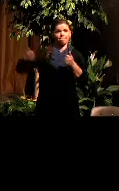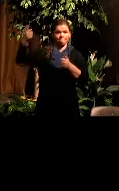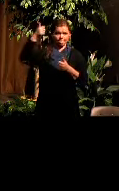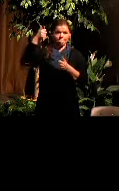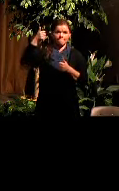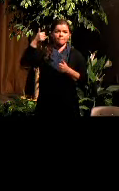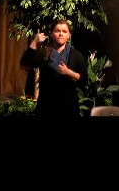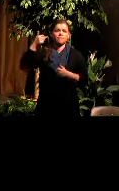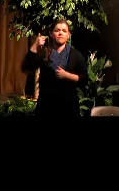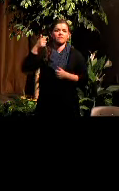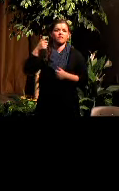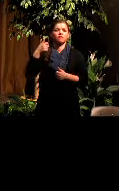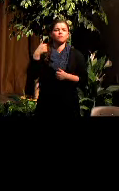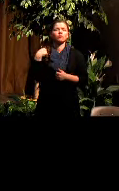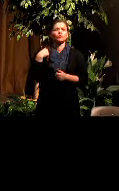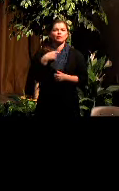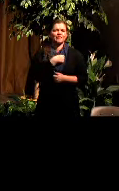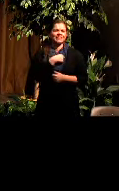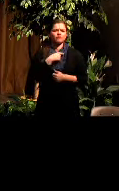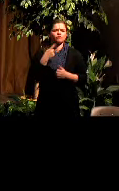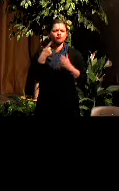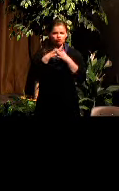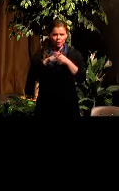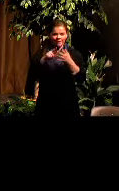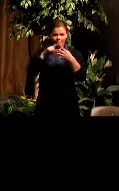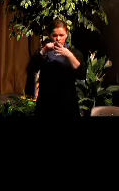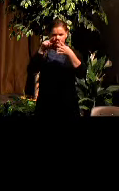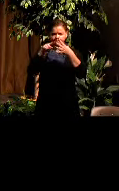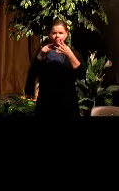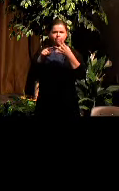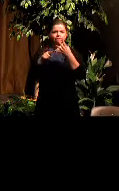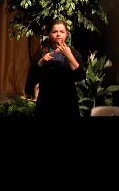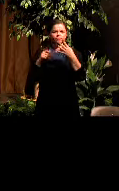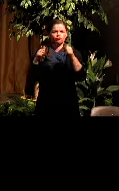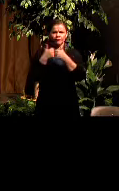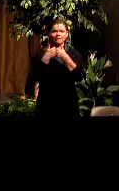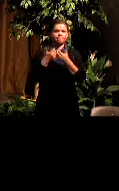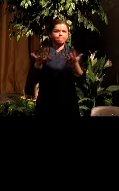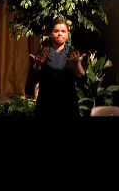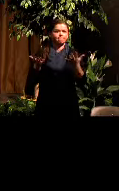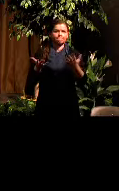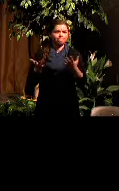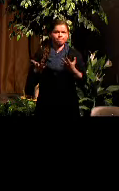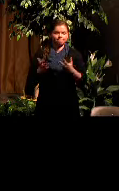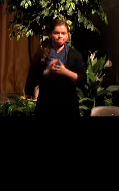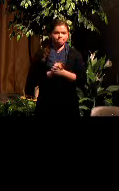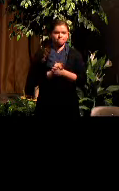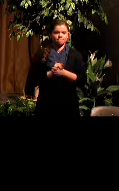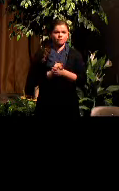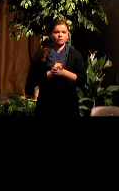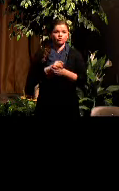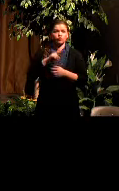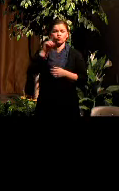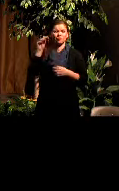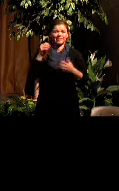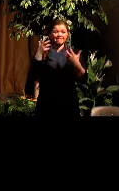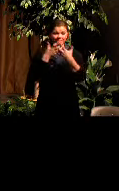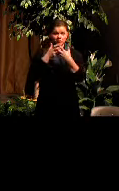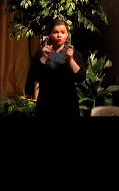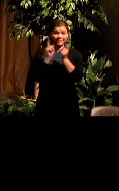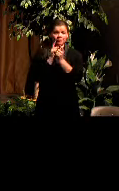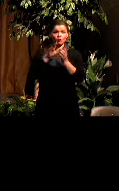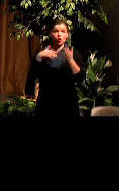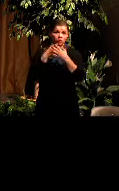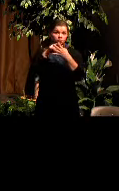grand challenges. And the grand challenge that the zoo and the Conservation Biology Institute fit in so closely is